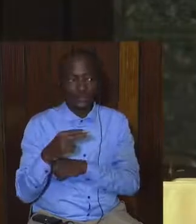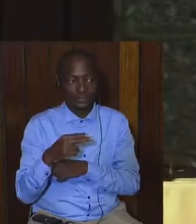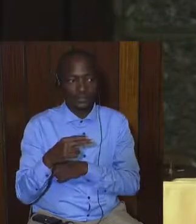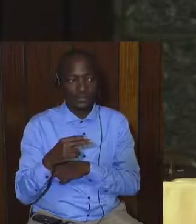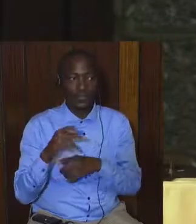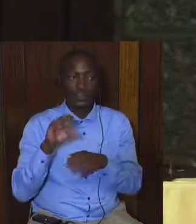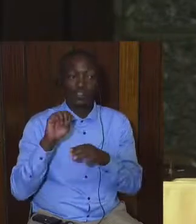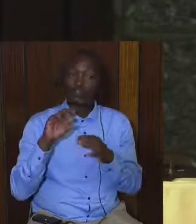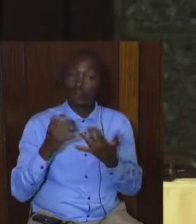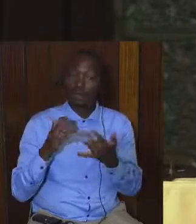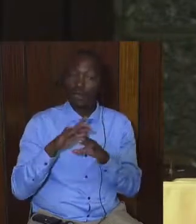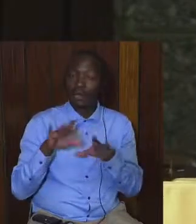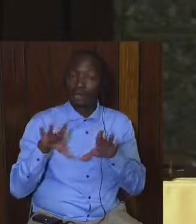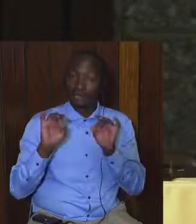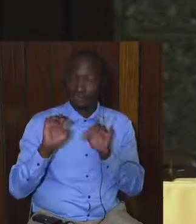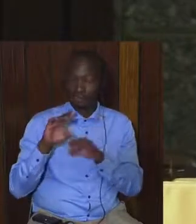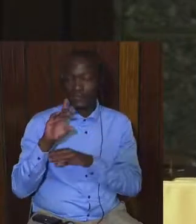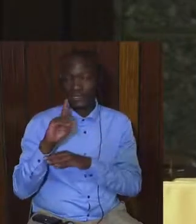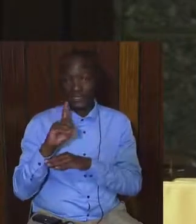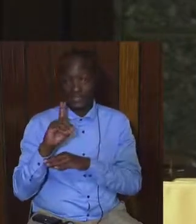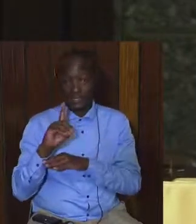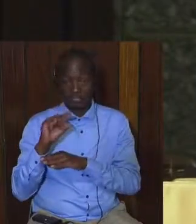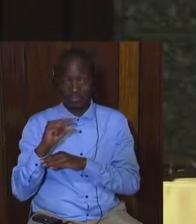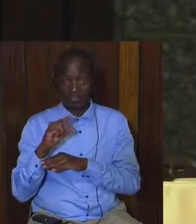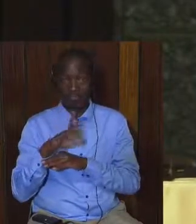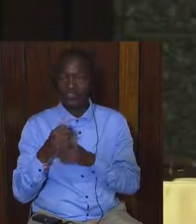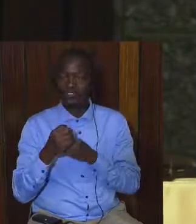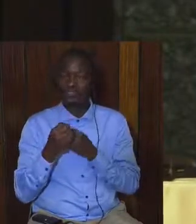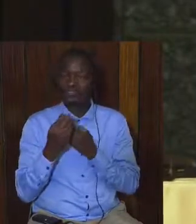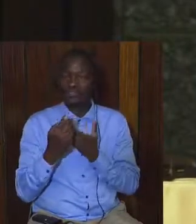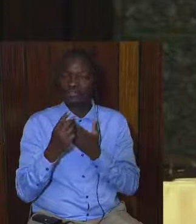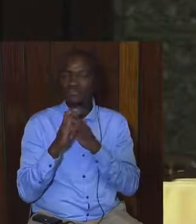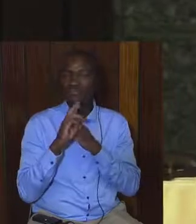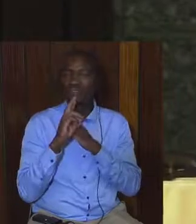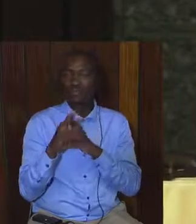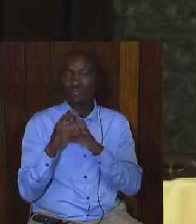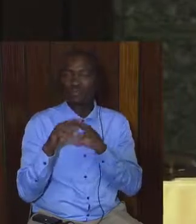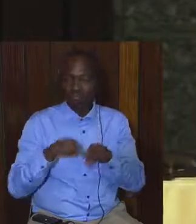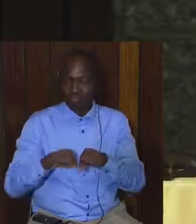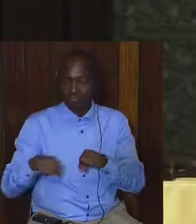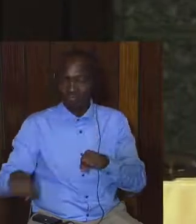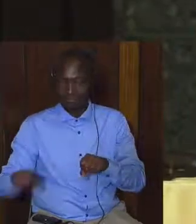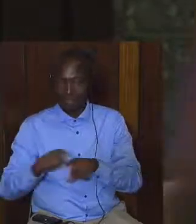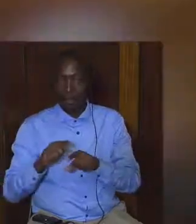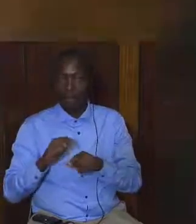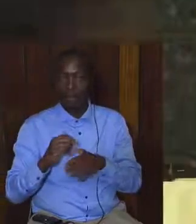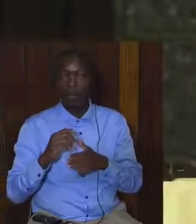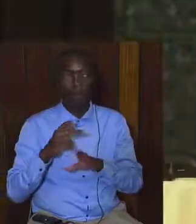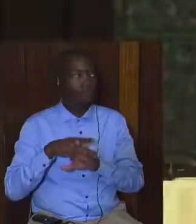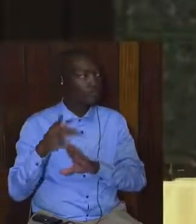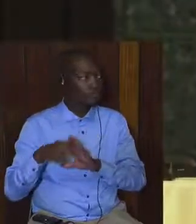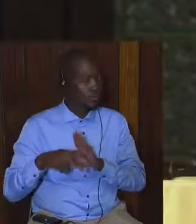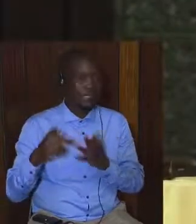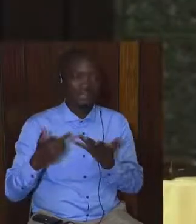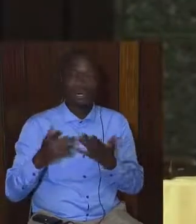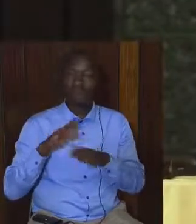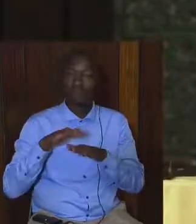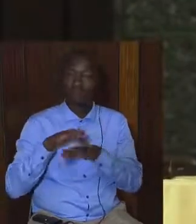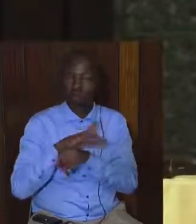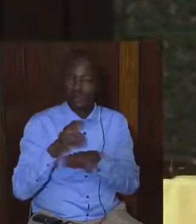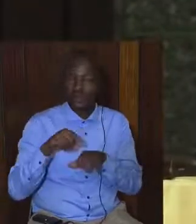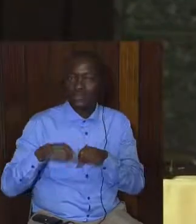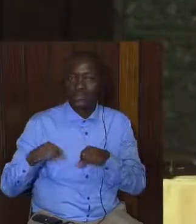So Chair, I'm going to invite the DDG to give a bit of feedback on the delayed projects. Mostly the delays were as a result